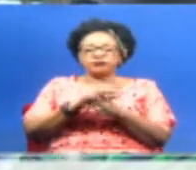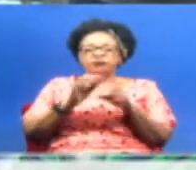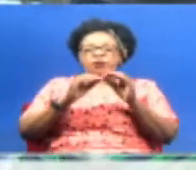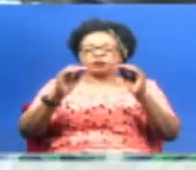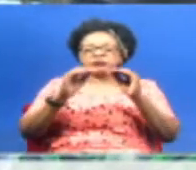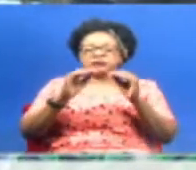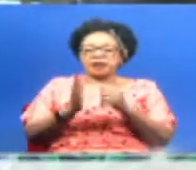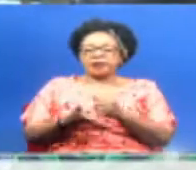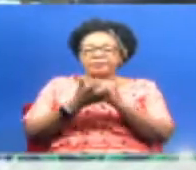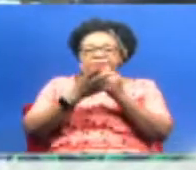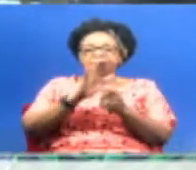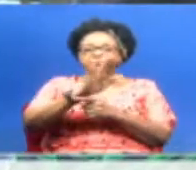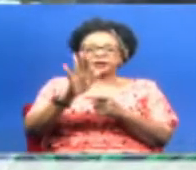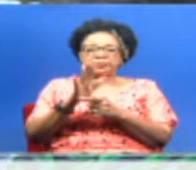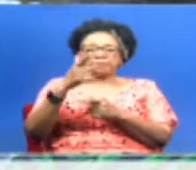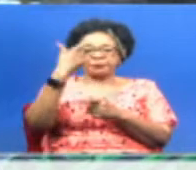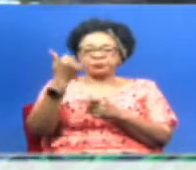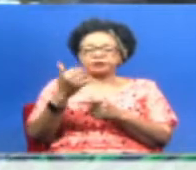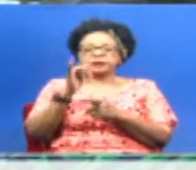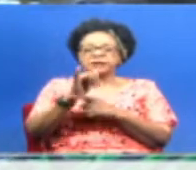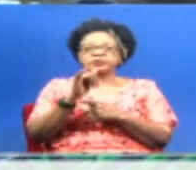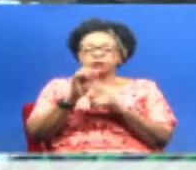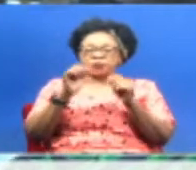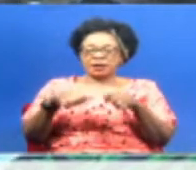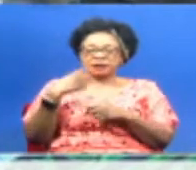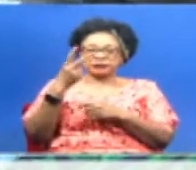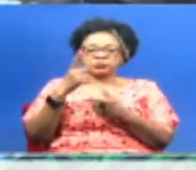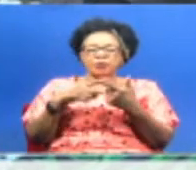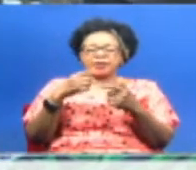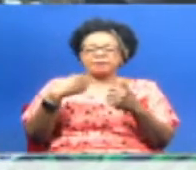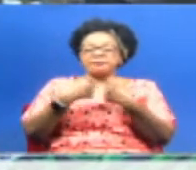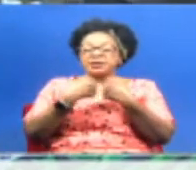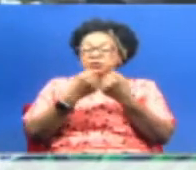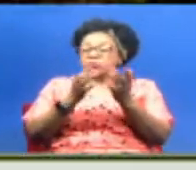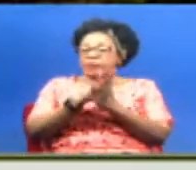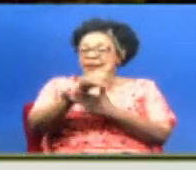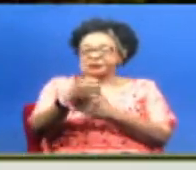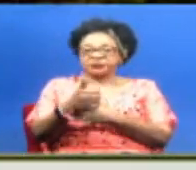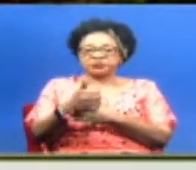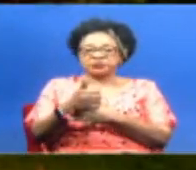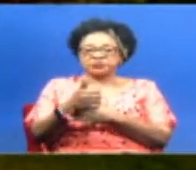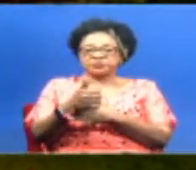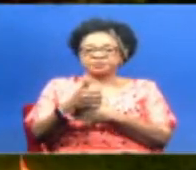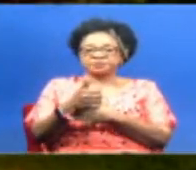them because they've picked a lot, and you can see when they're playing, they're very different when they're playing. World cross country.